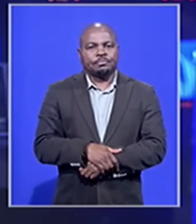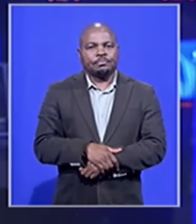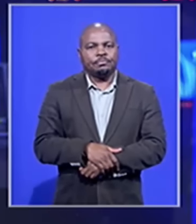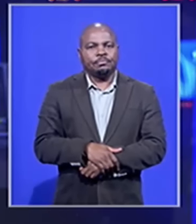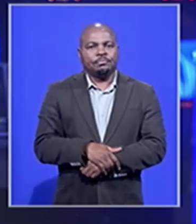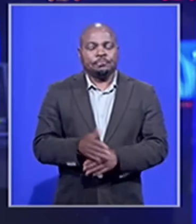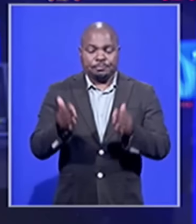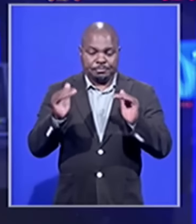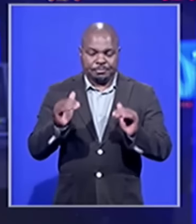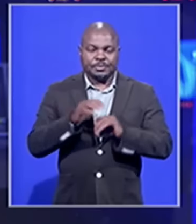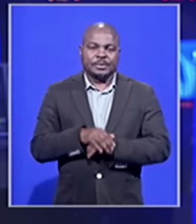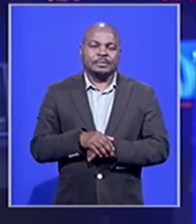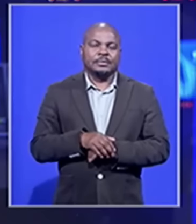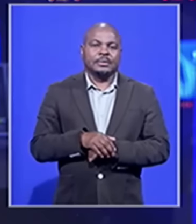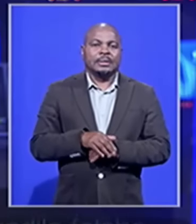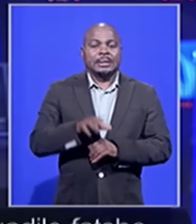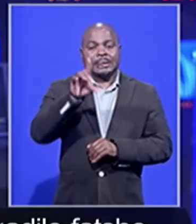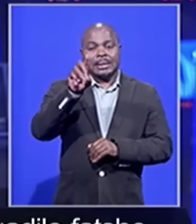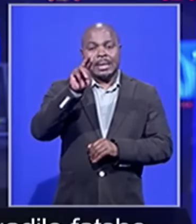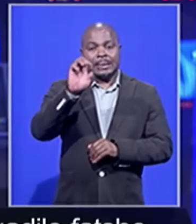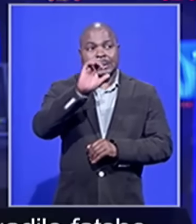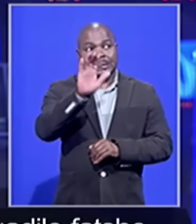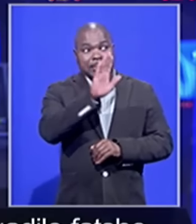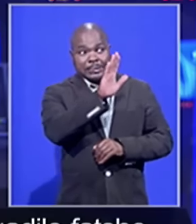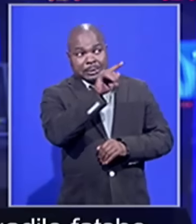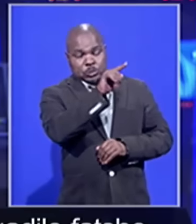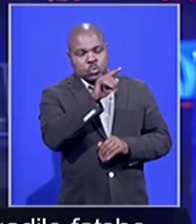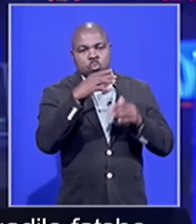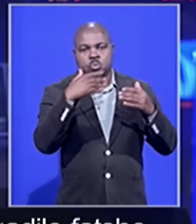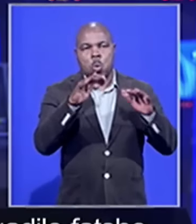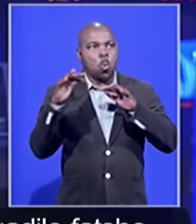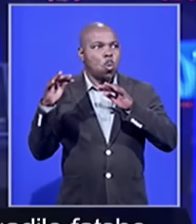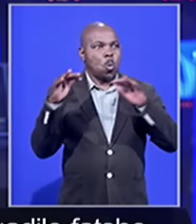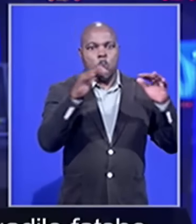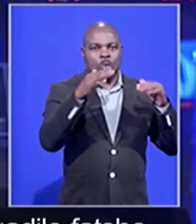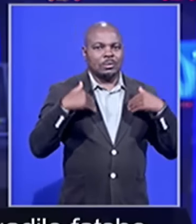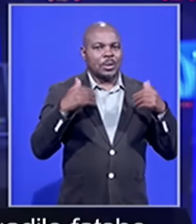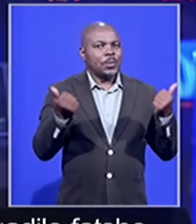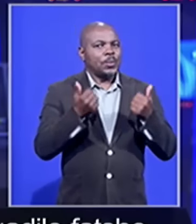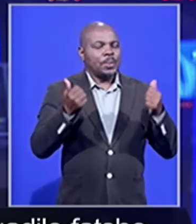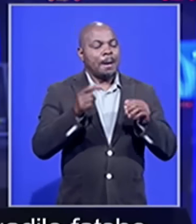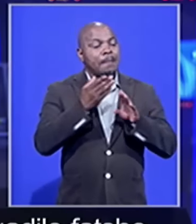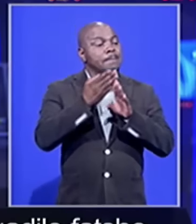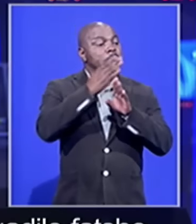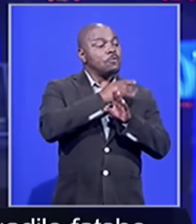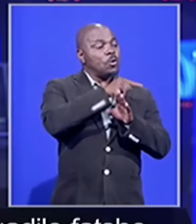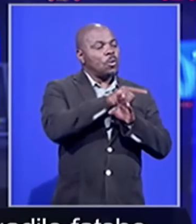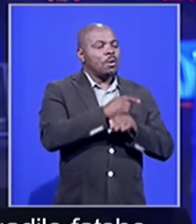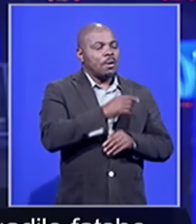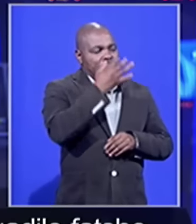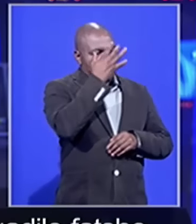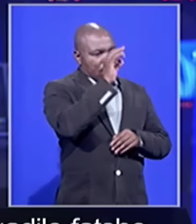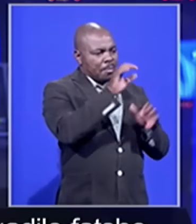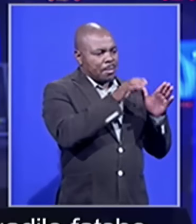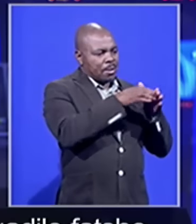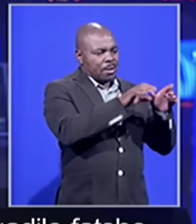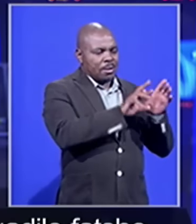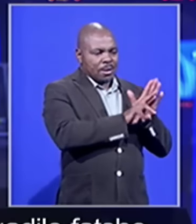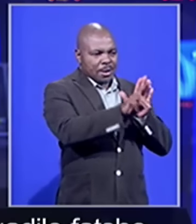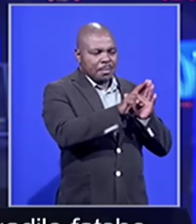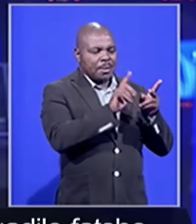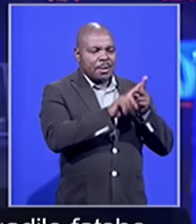Ho sa le jwalo re fumana hore ho puile ntwa e mahlo a mafubedu ka botjhabela ba DRC letsatsi ka mora hore barumuwa ba mmuso naheng ya